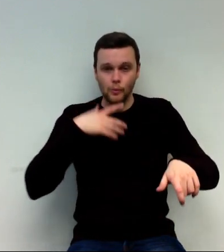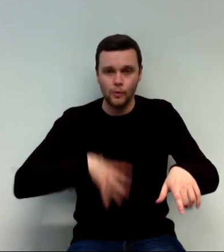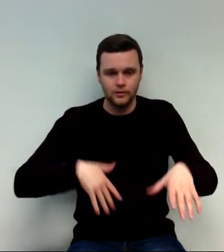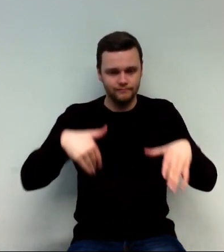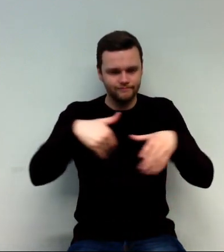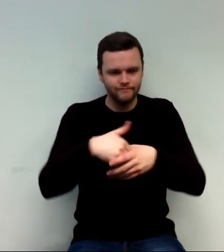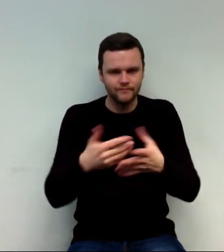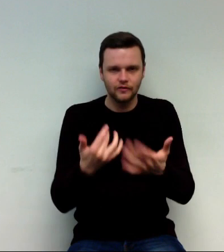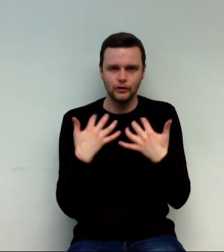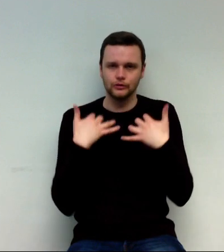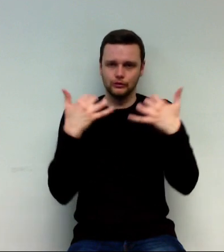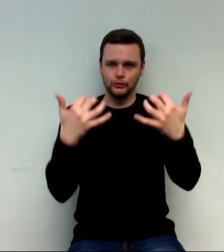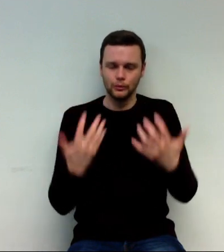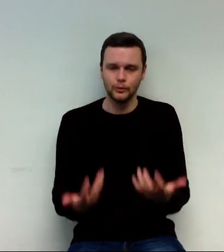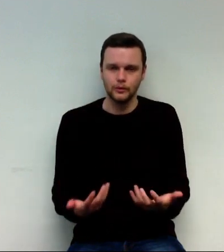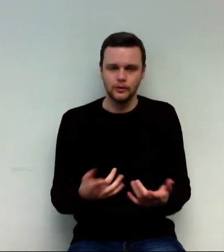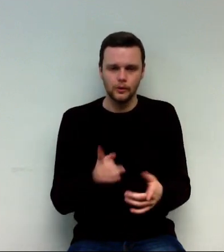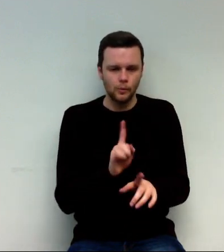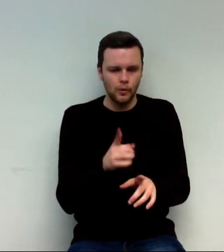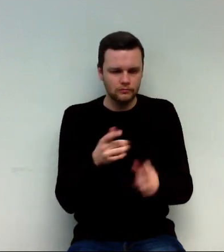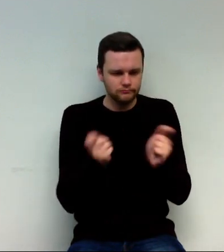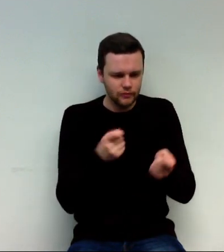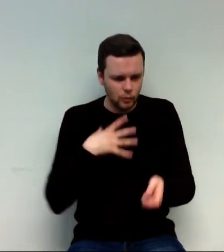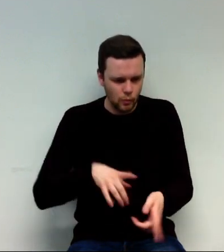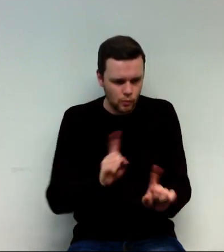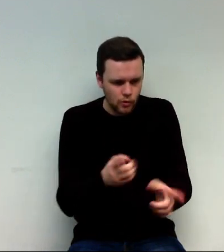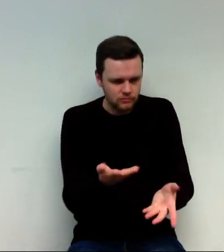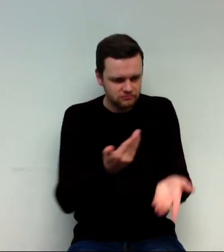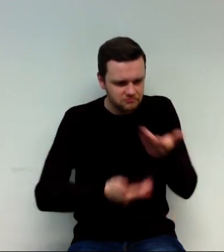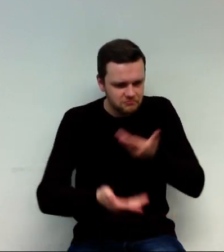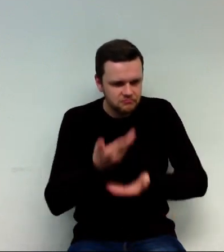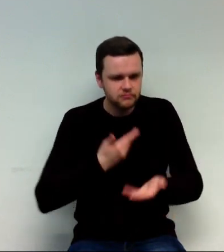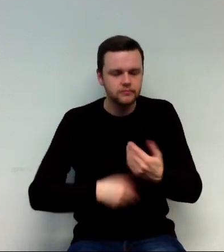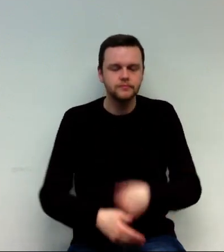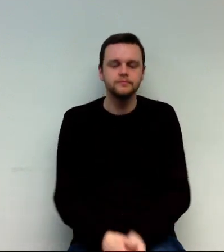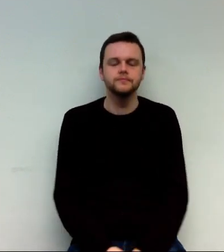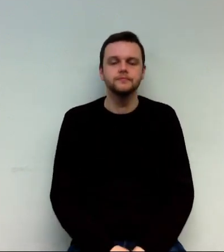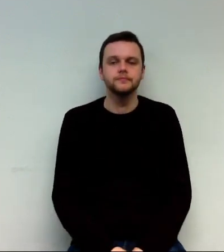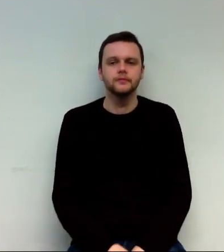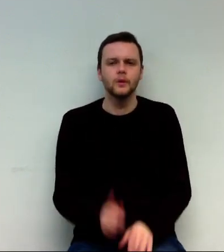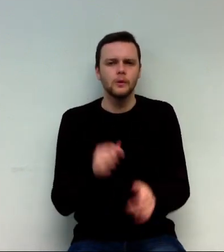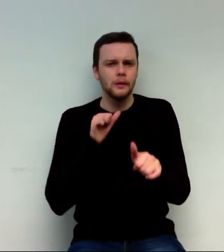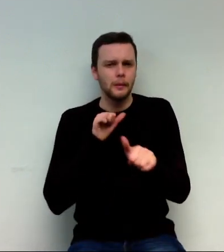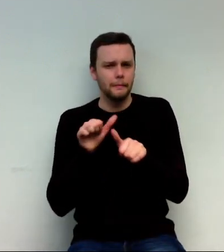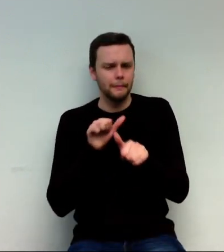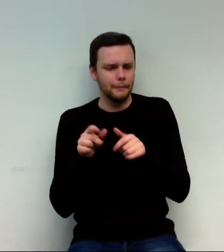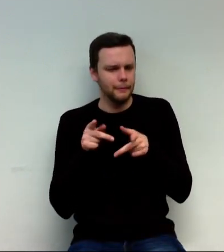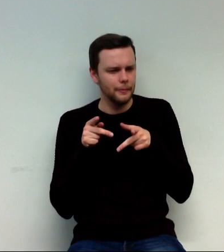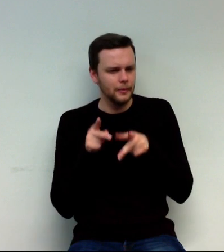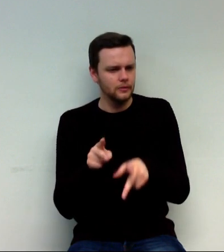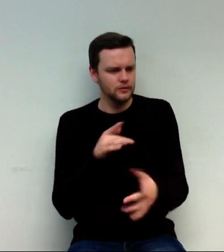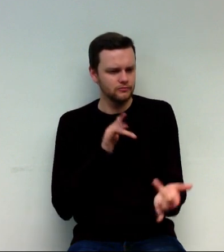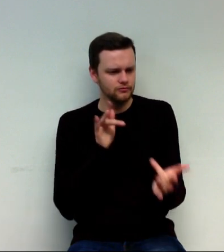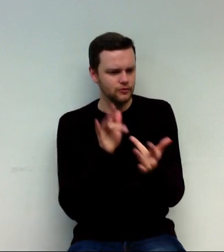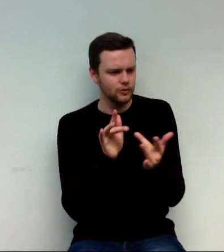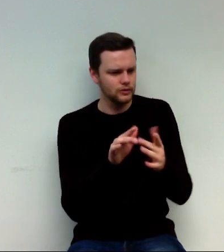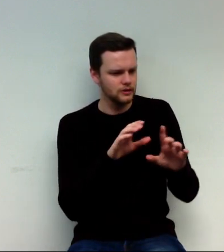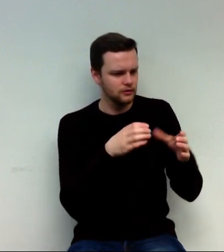come to your shows and find out what kind of adaptations you could be making. And what's the best way to get in touch with these